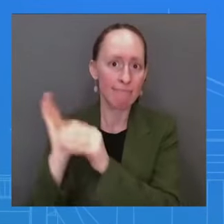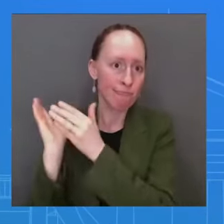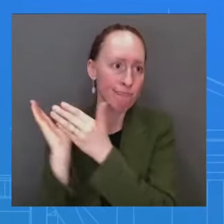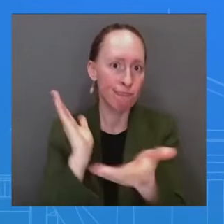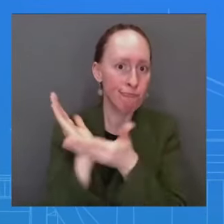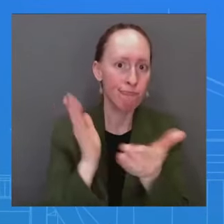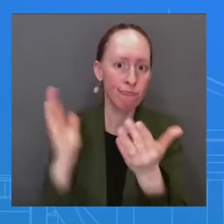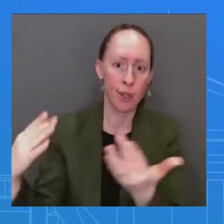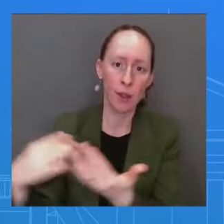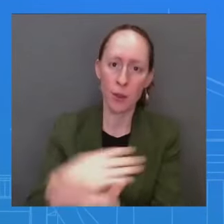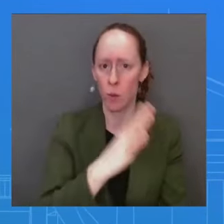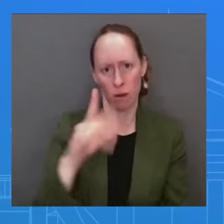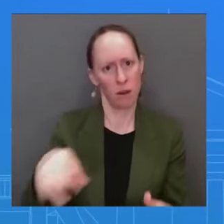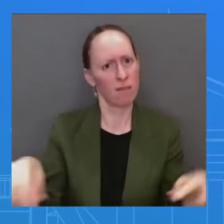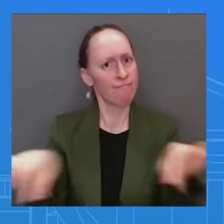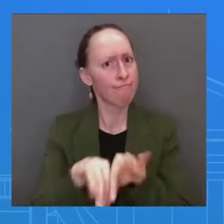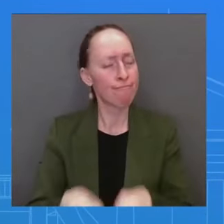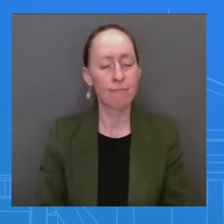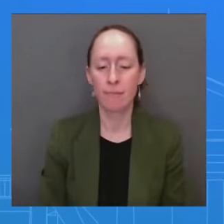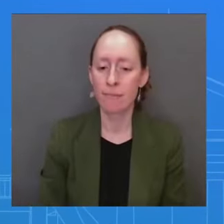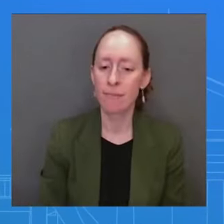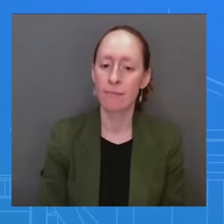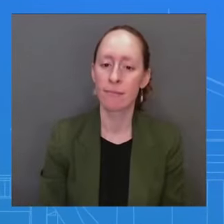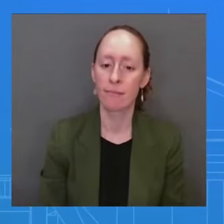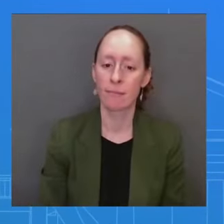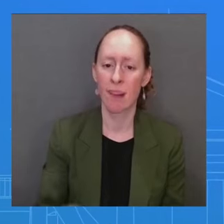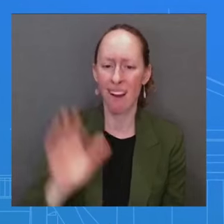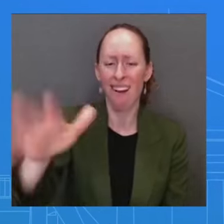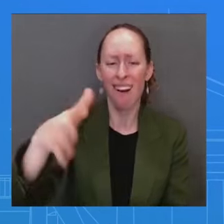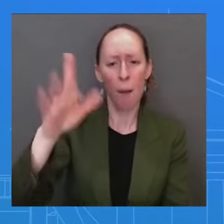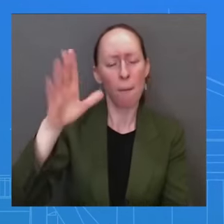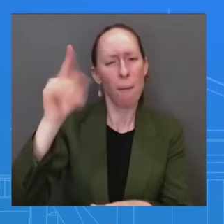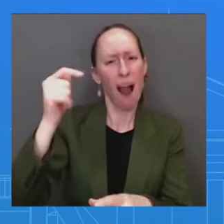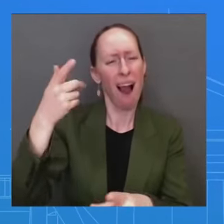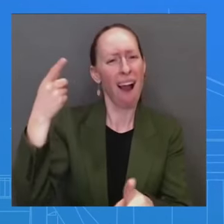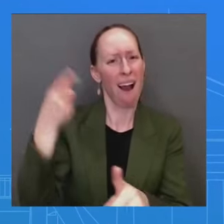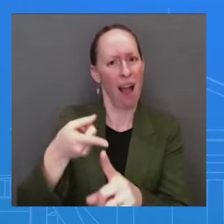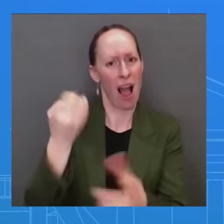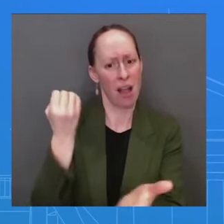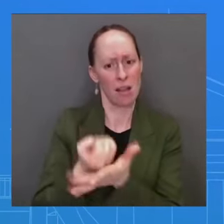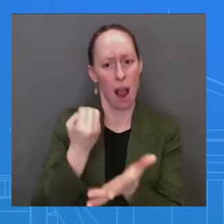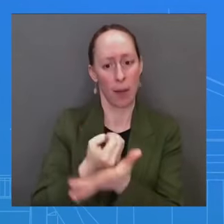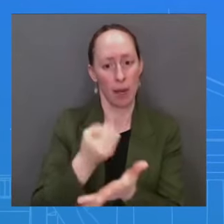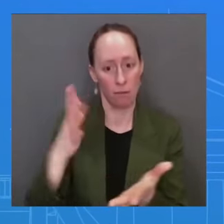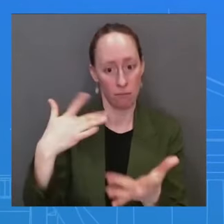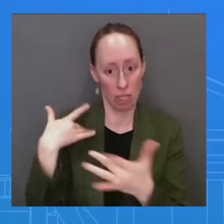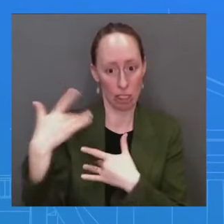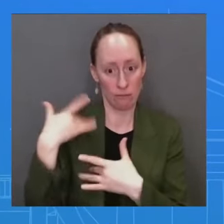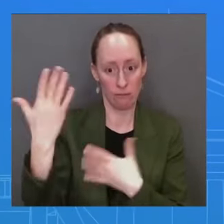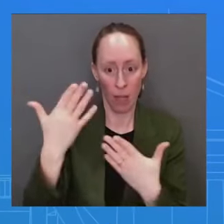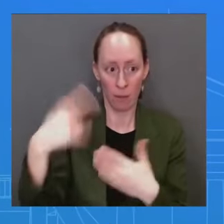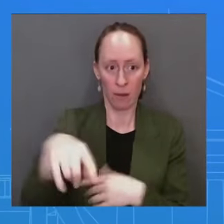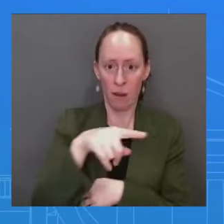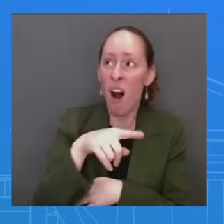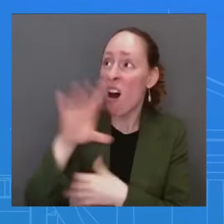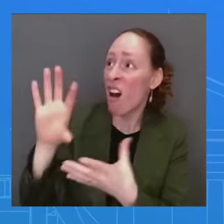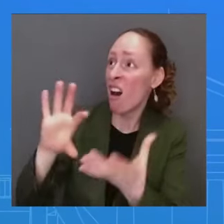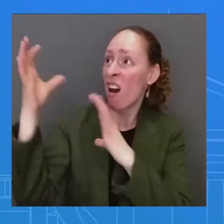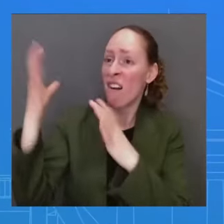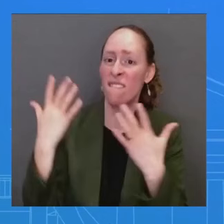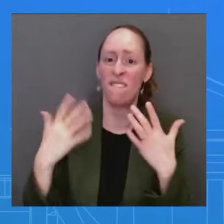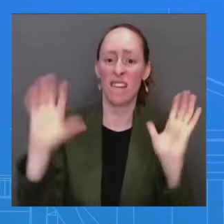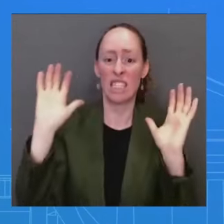an impact on the economy at this point? Should Americans be prepared to see an impact in supply chain? So what I can say is we're going to continue to monitor the